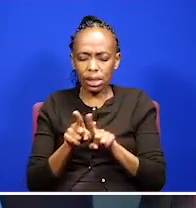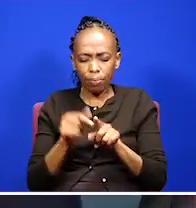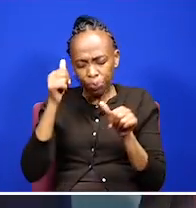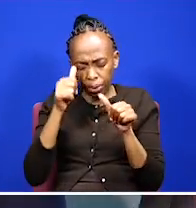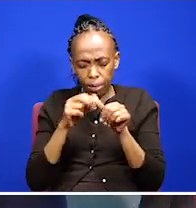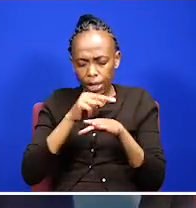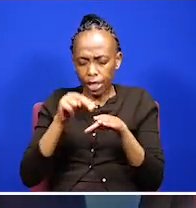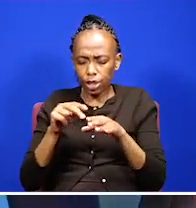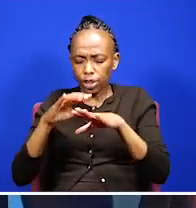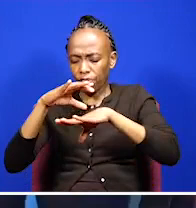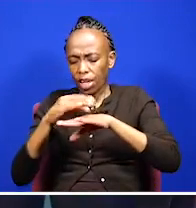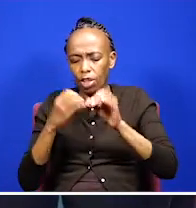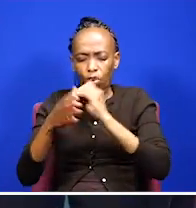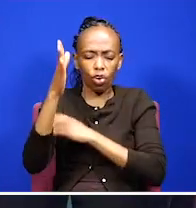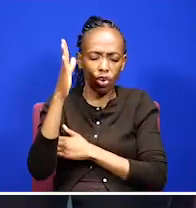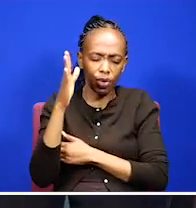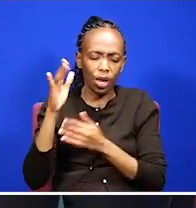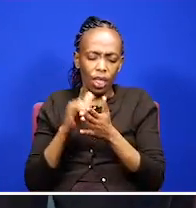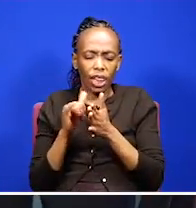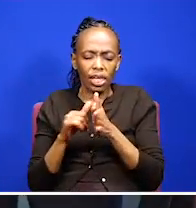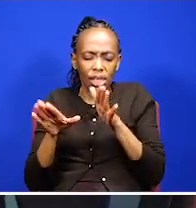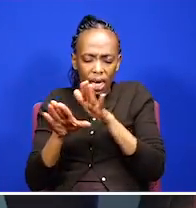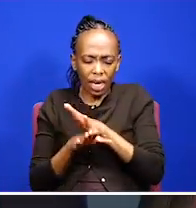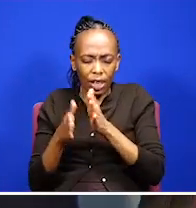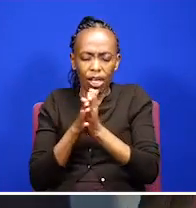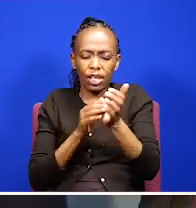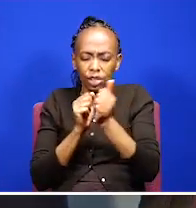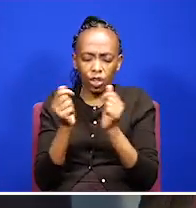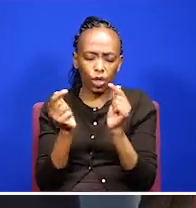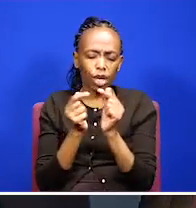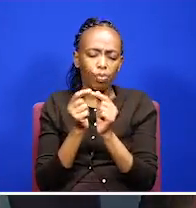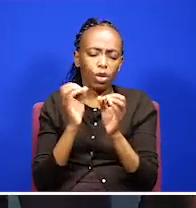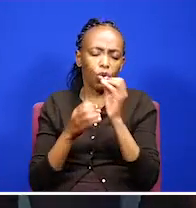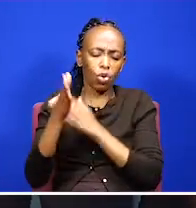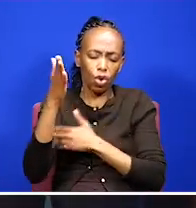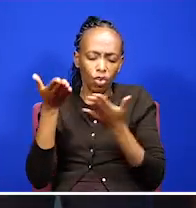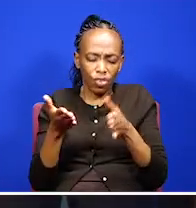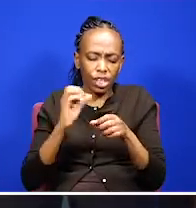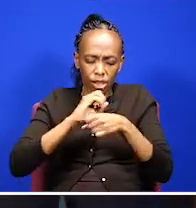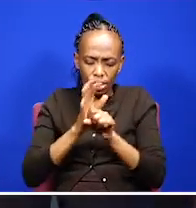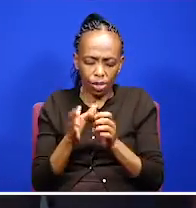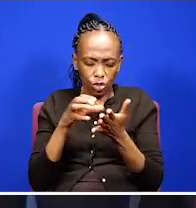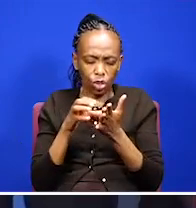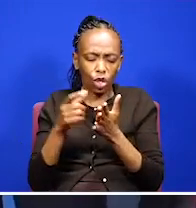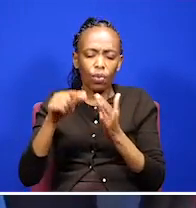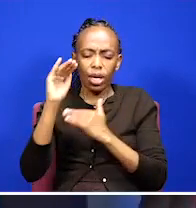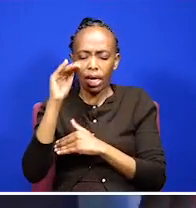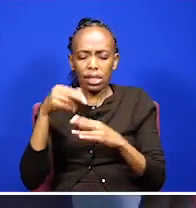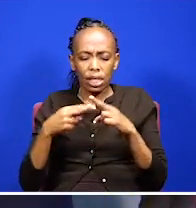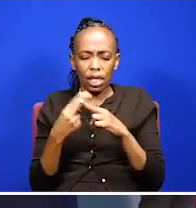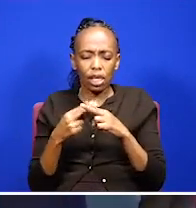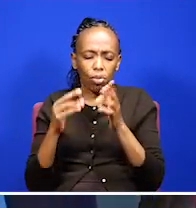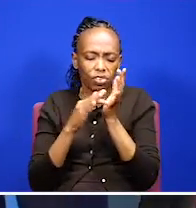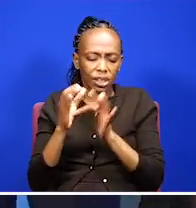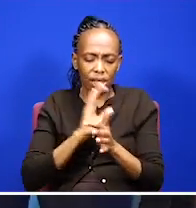remember the nations of the earth, O God, that are under the ravages and pain, O God, of this pandemic. We ask you in the name of